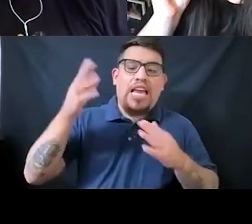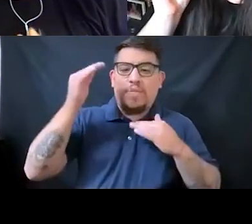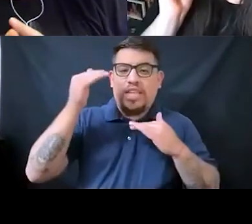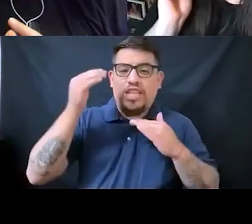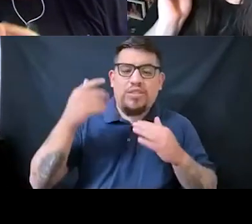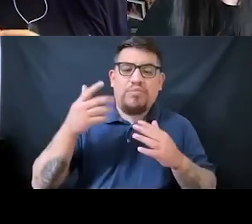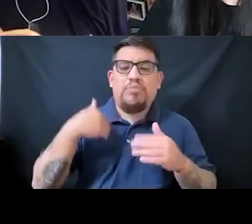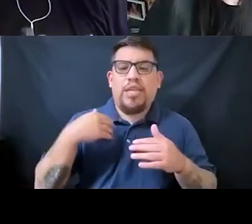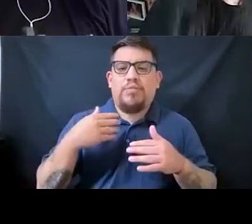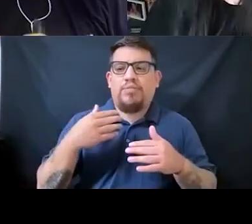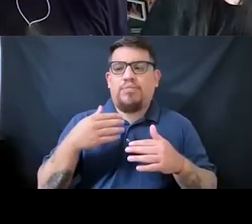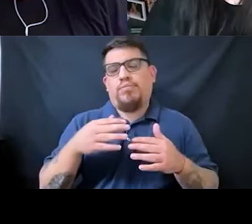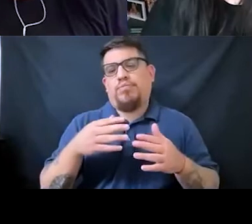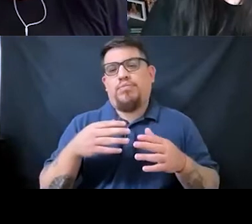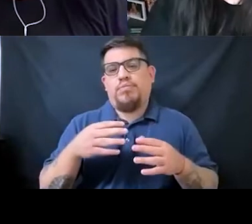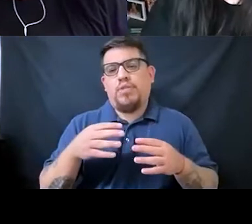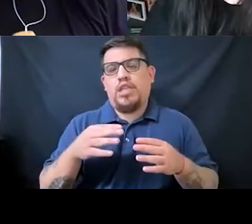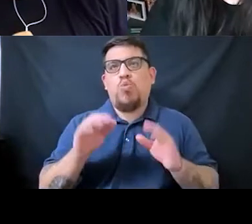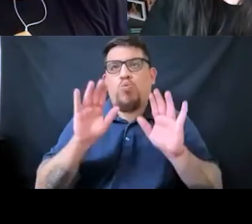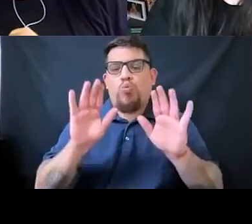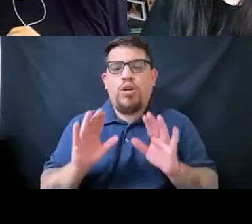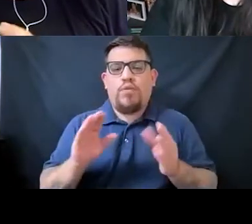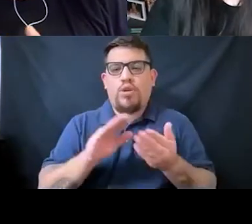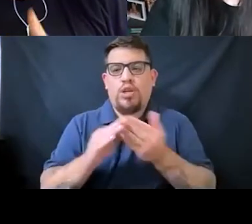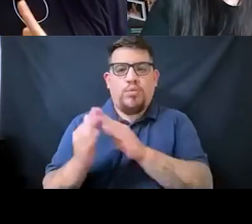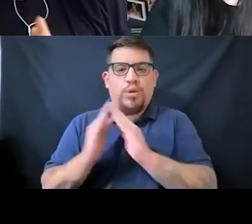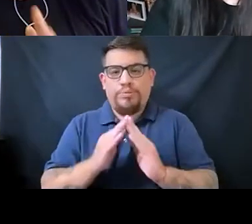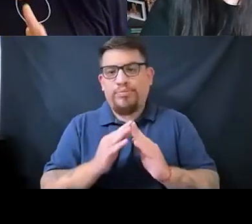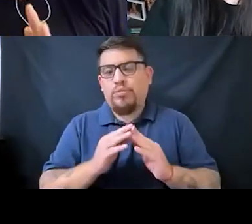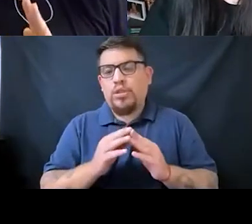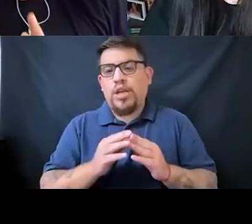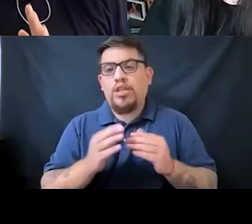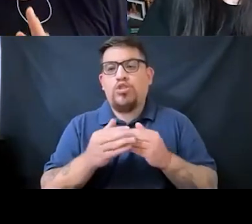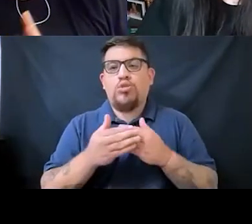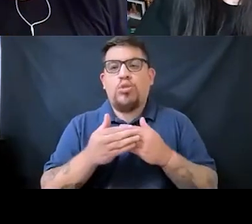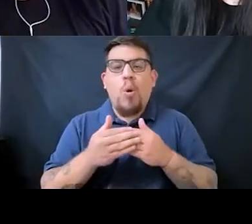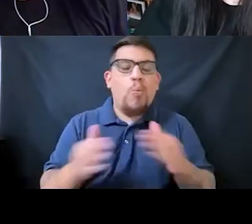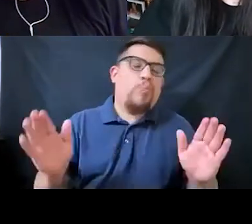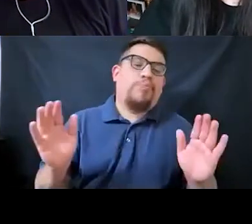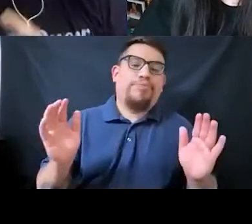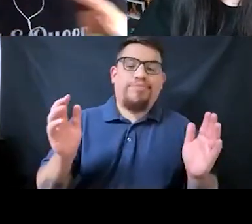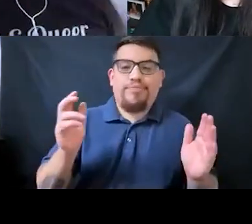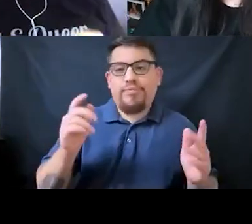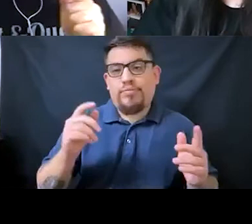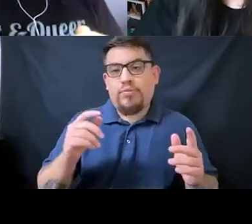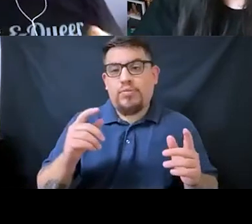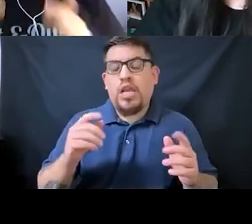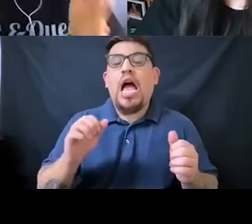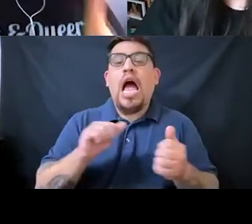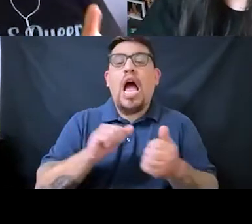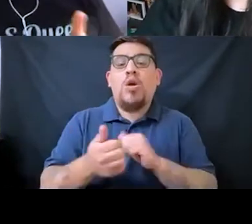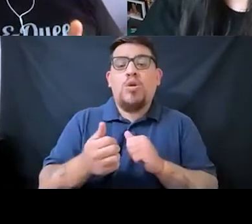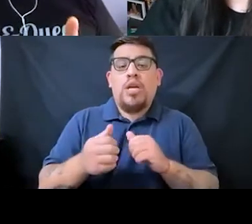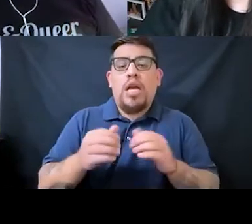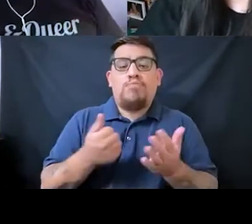all those, because it's just such a great community. And they're just open to so many, you know, like they want, like, how can we help you tell